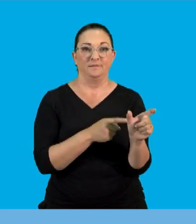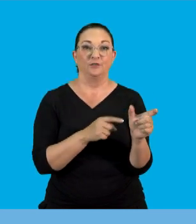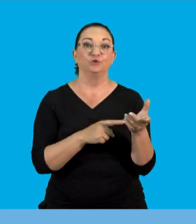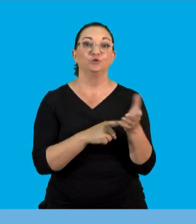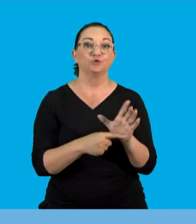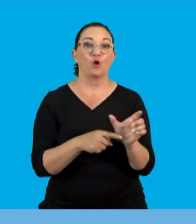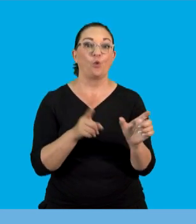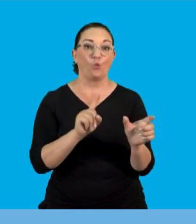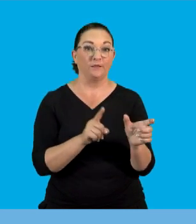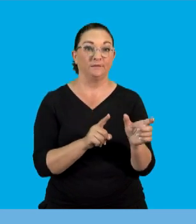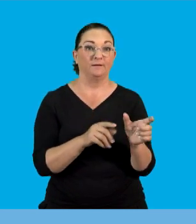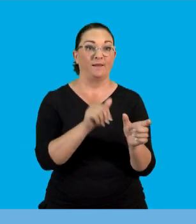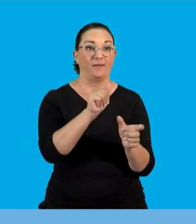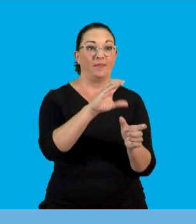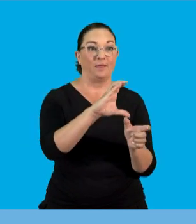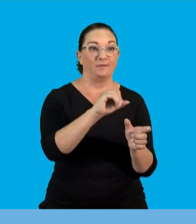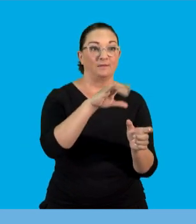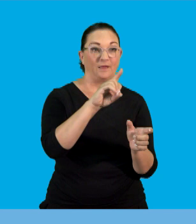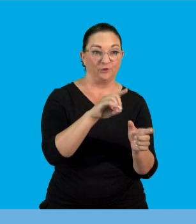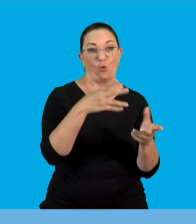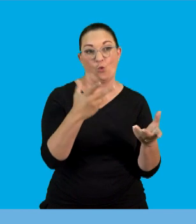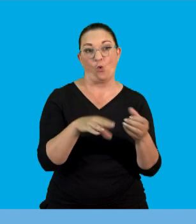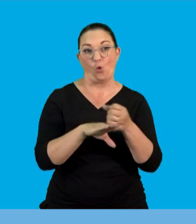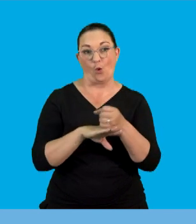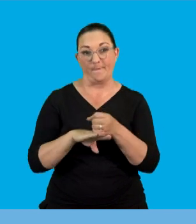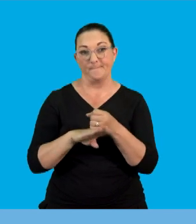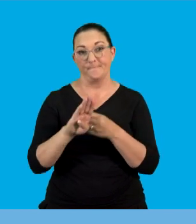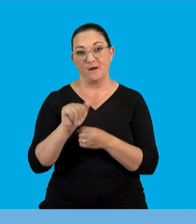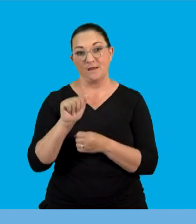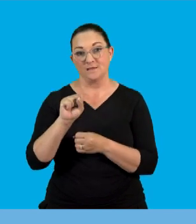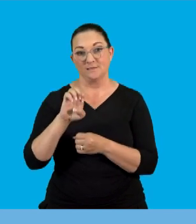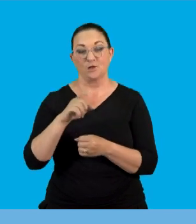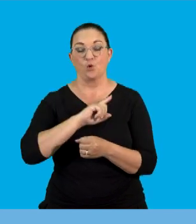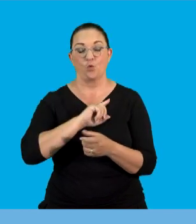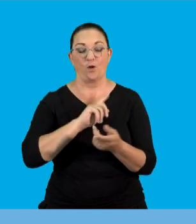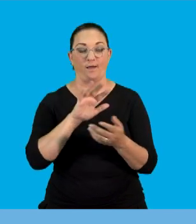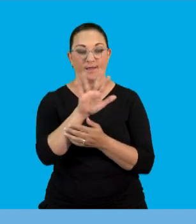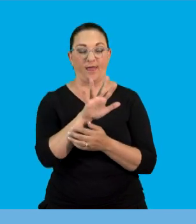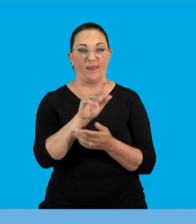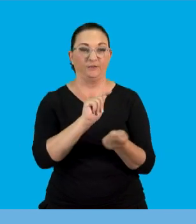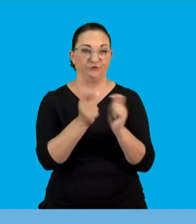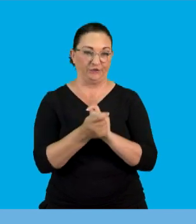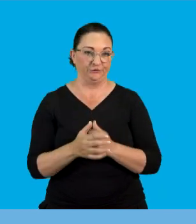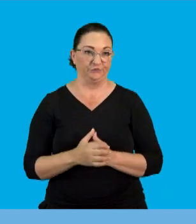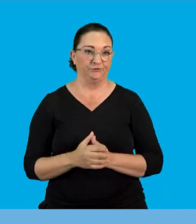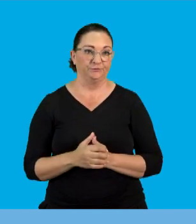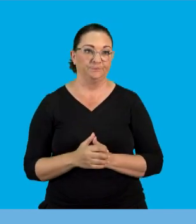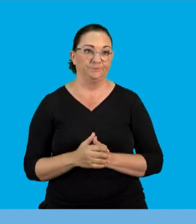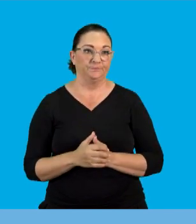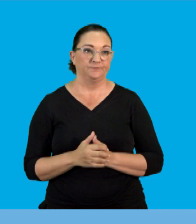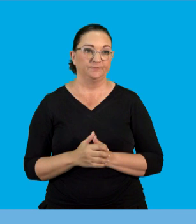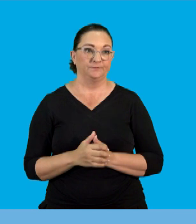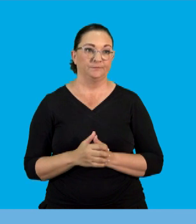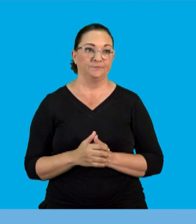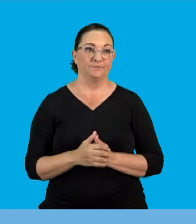us, or it shows whether a substance being tested is acidic or basic or even neutral by changing color. So that